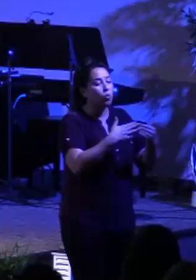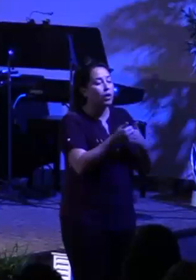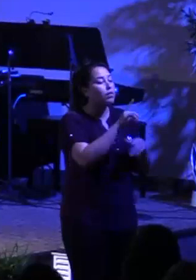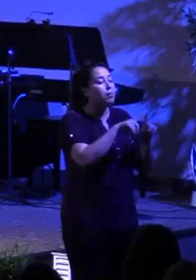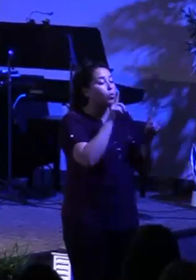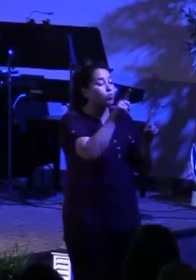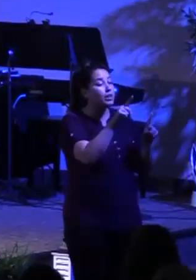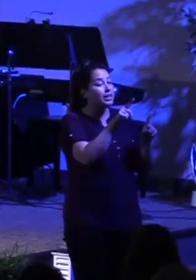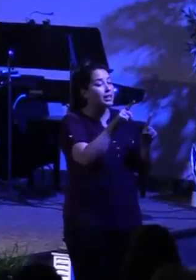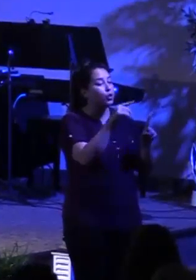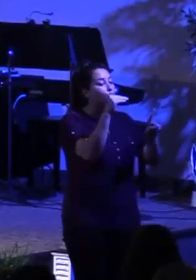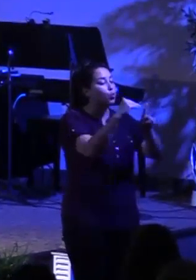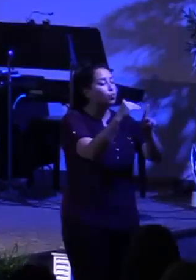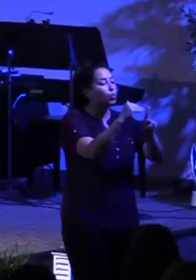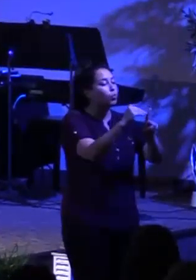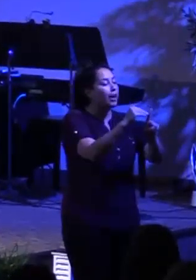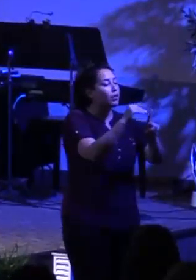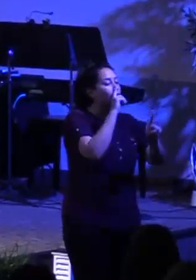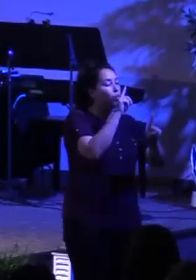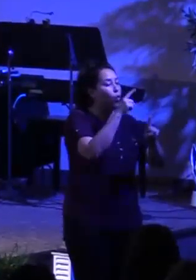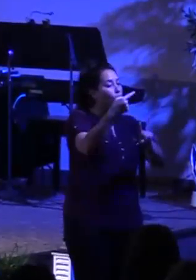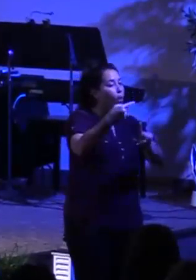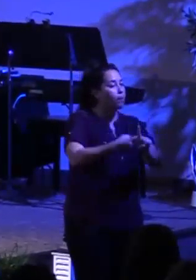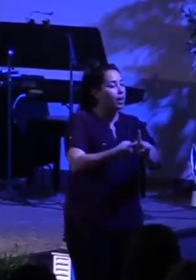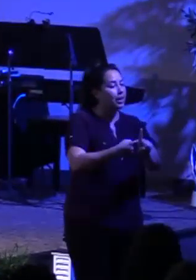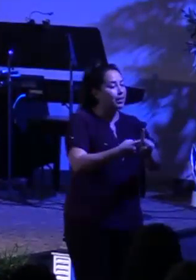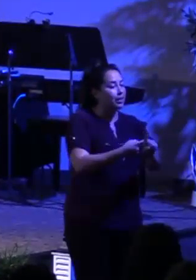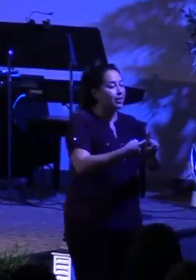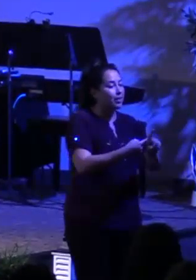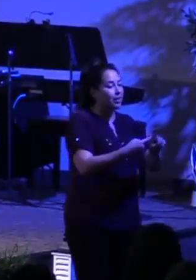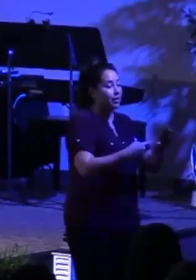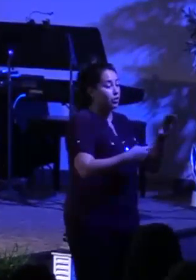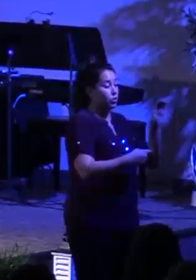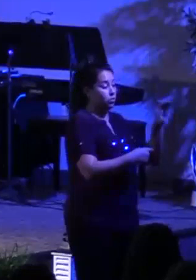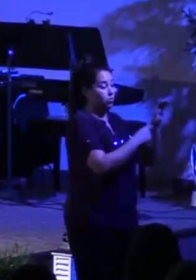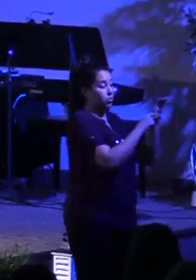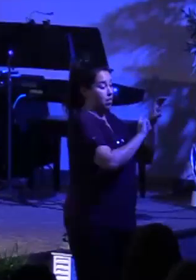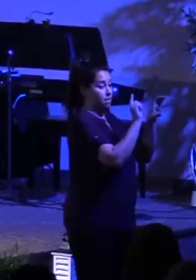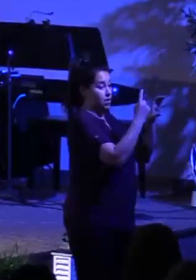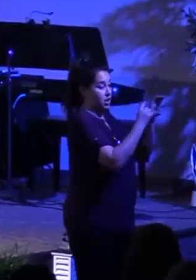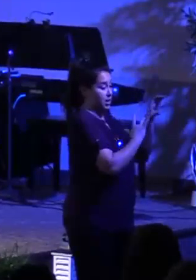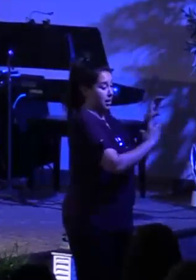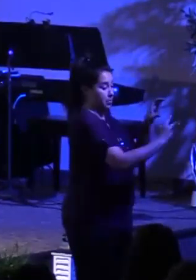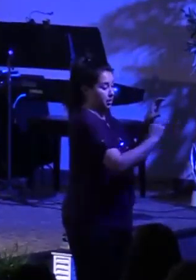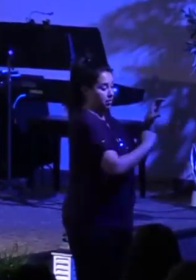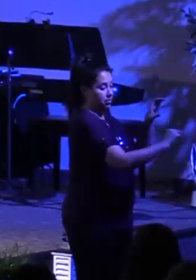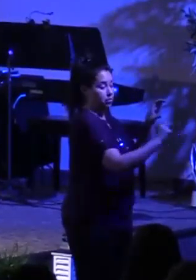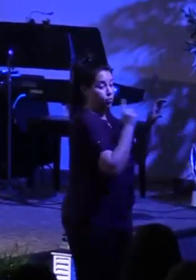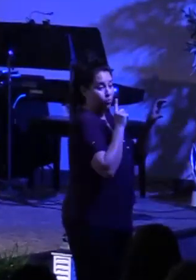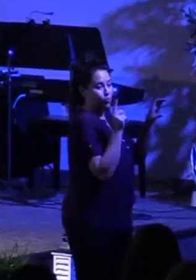remind yourself in a month to put an entry on the first empty space. And what that